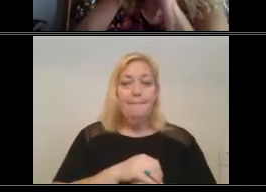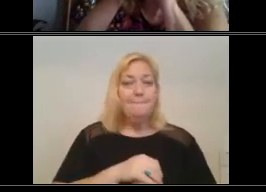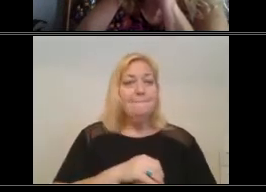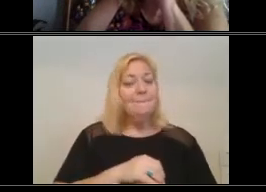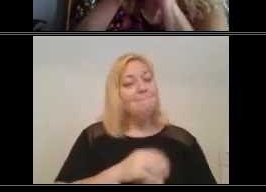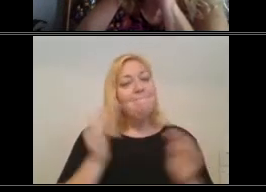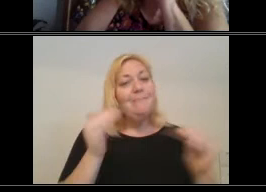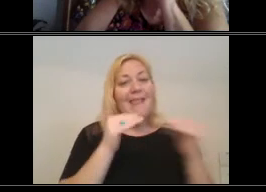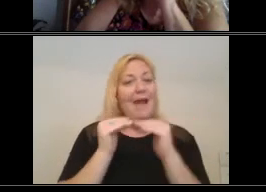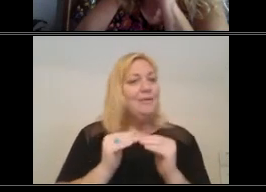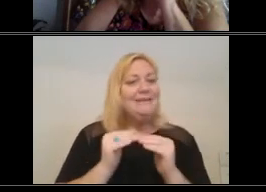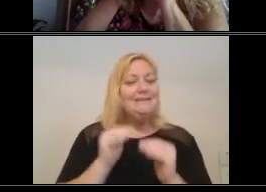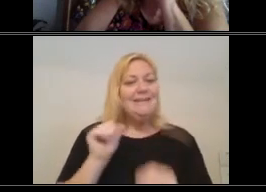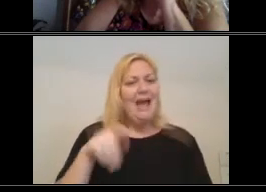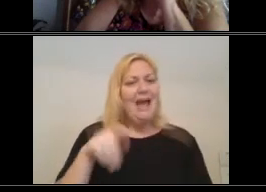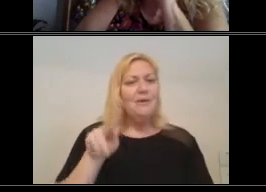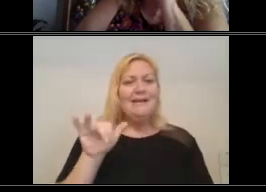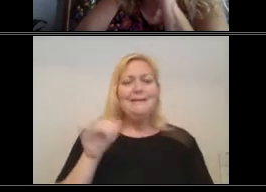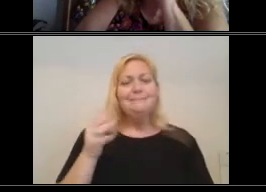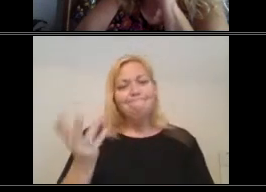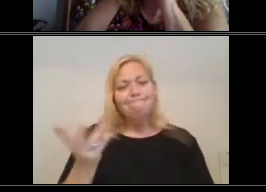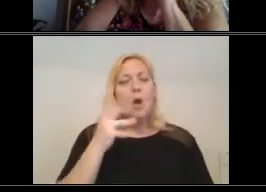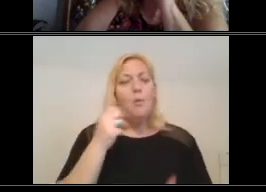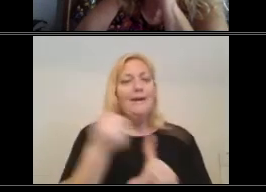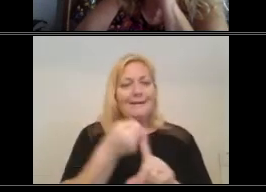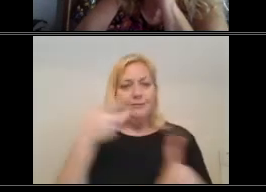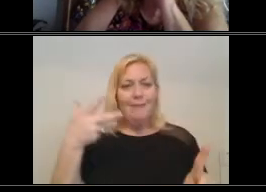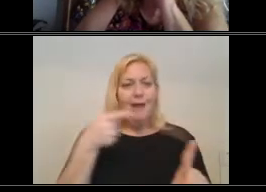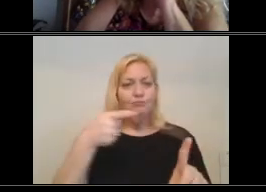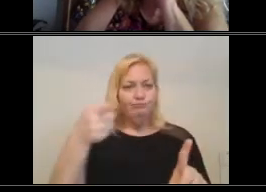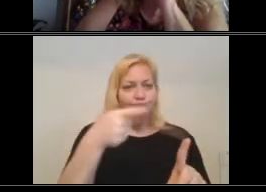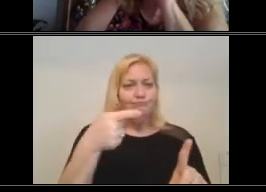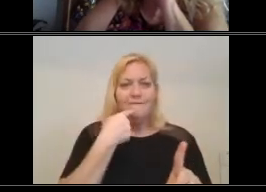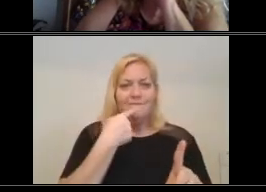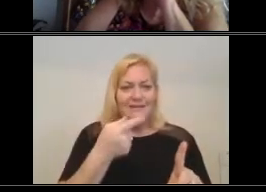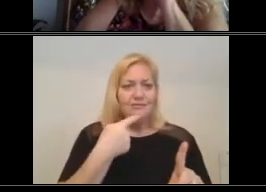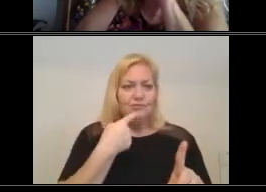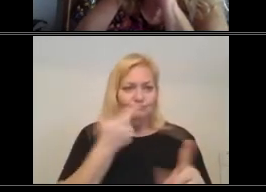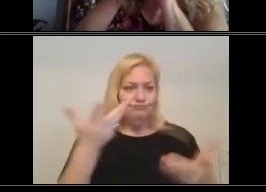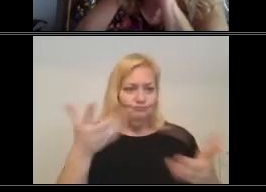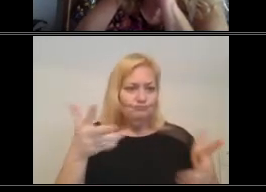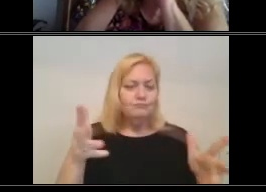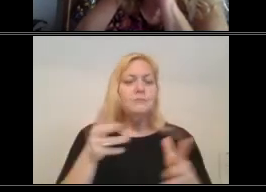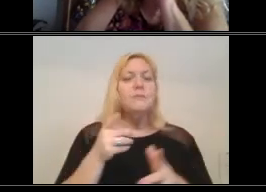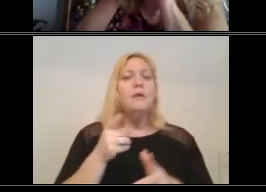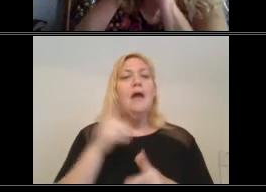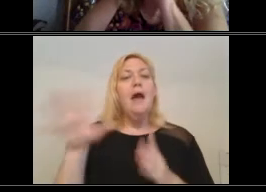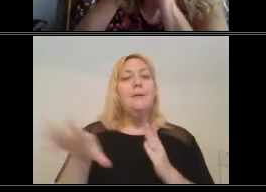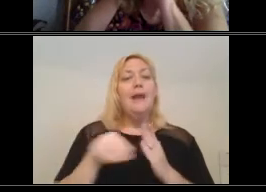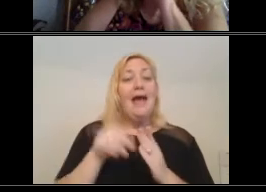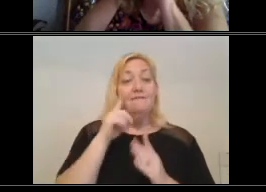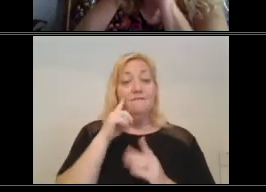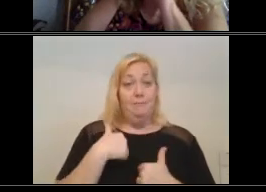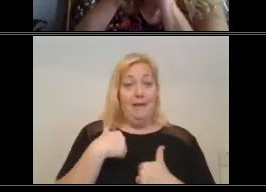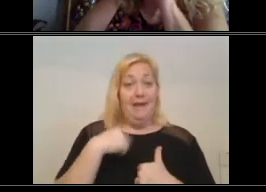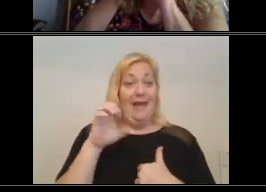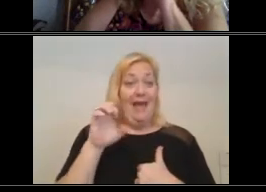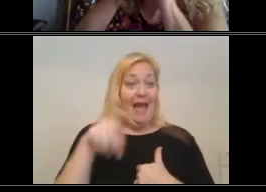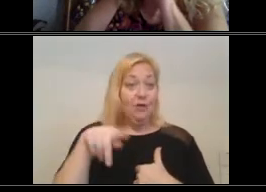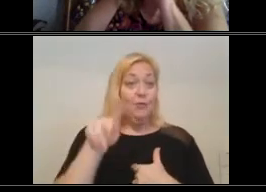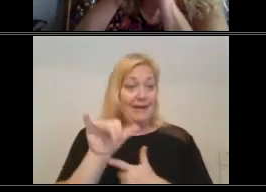Equity, I definitely want to build off what Jane and Randy and Tamika have spoken already, and add that for me, equity is